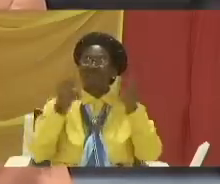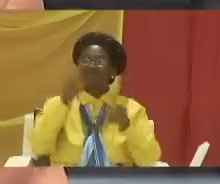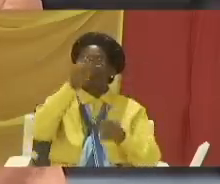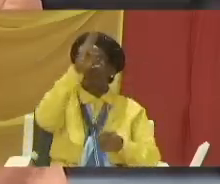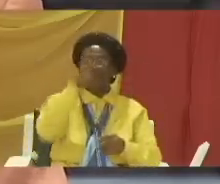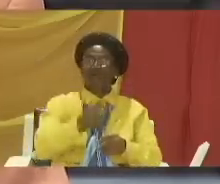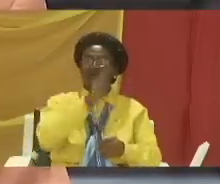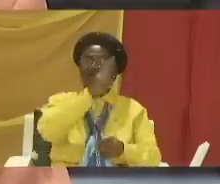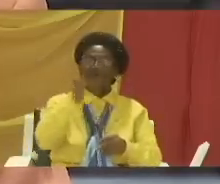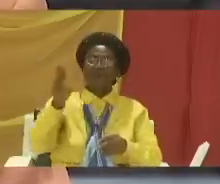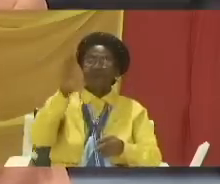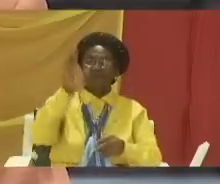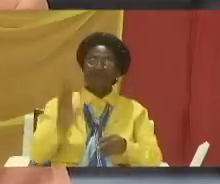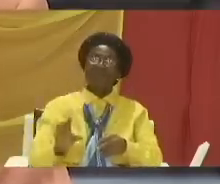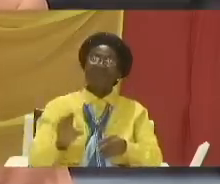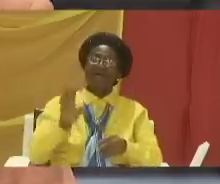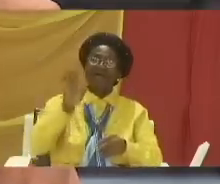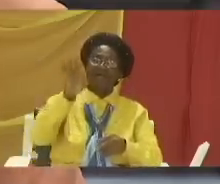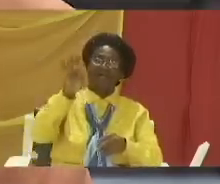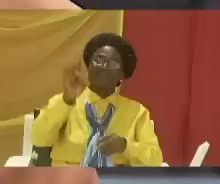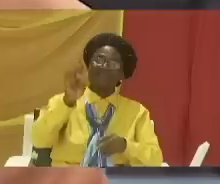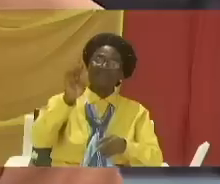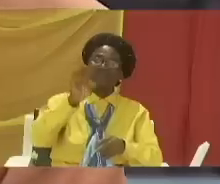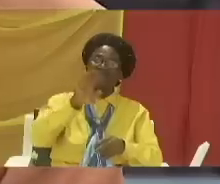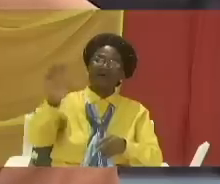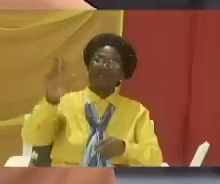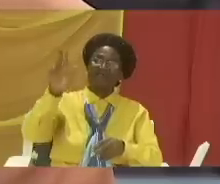verse 37. Romans 8 37.